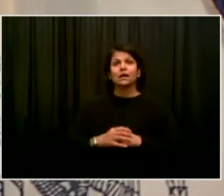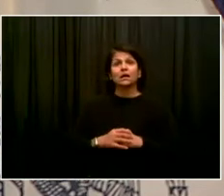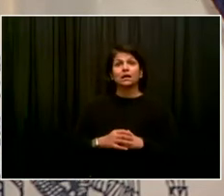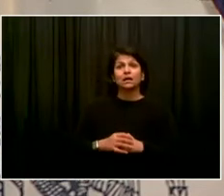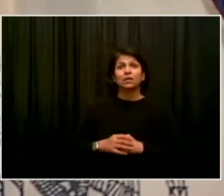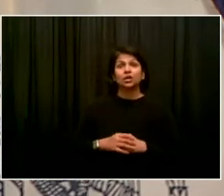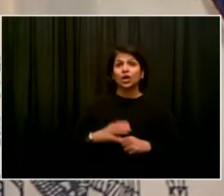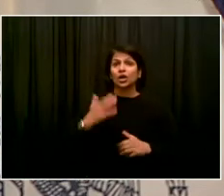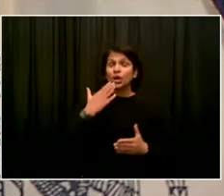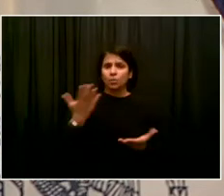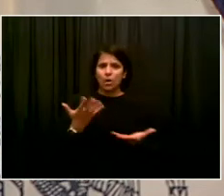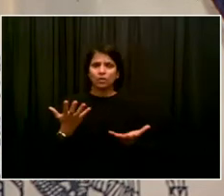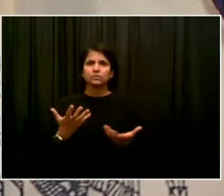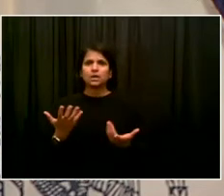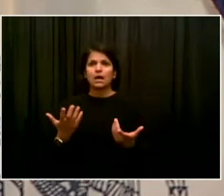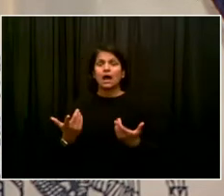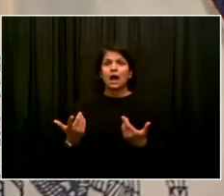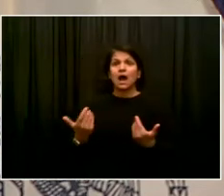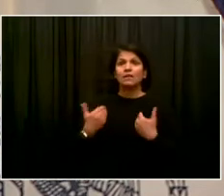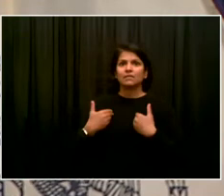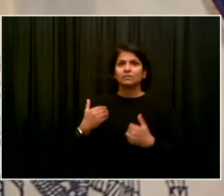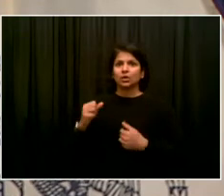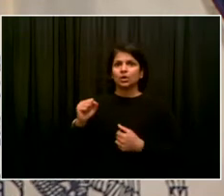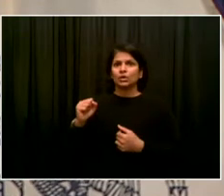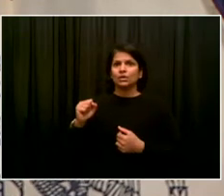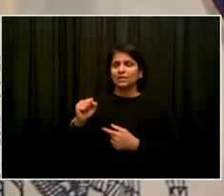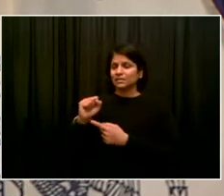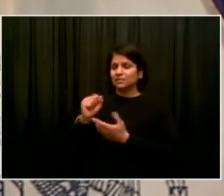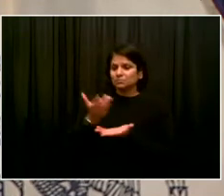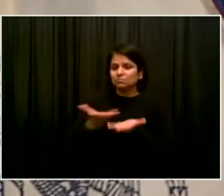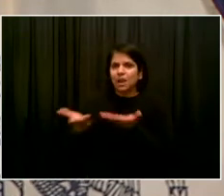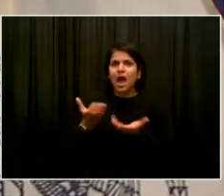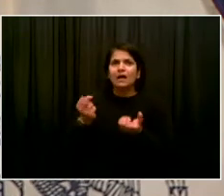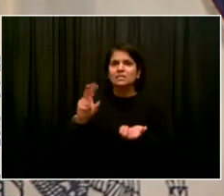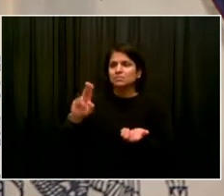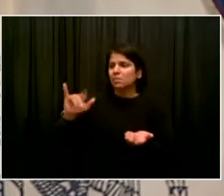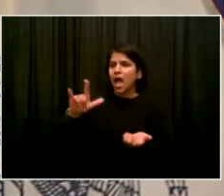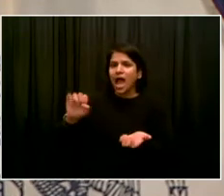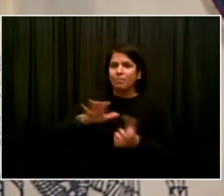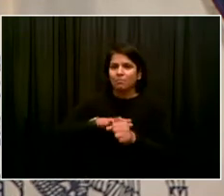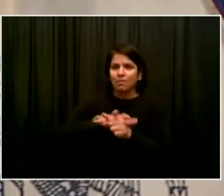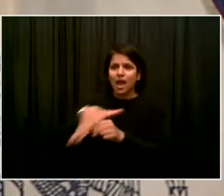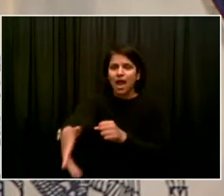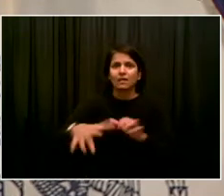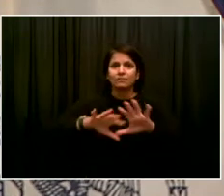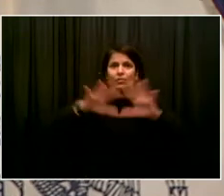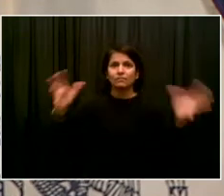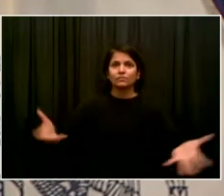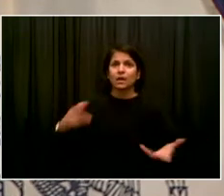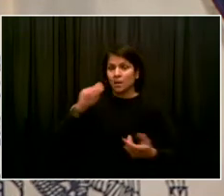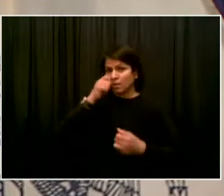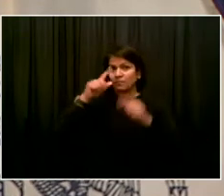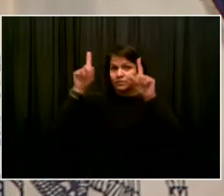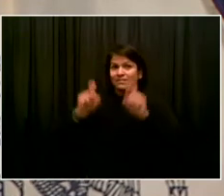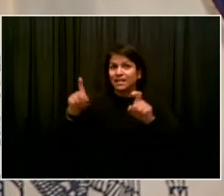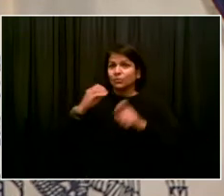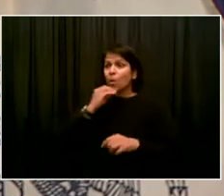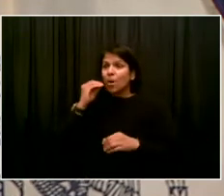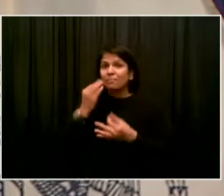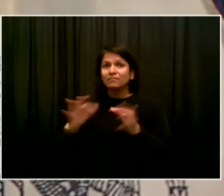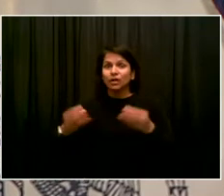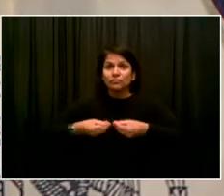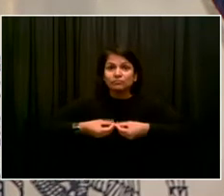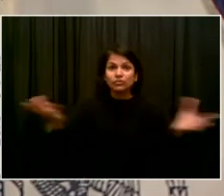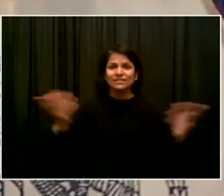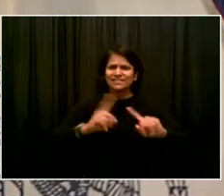that's going to give us that freedom to do this in various ways. So we're going to work with every school